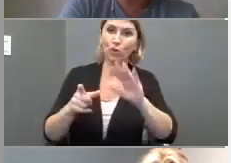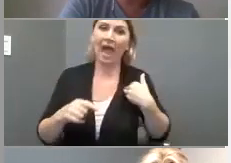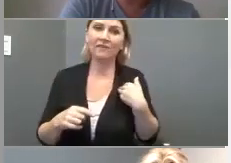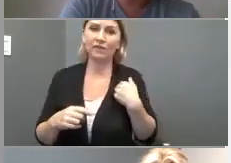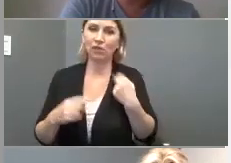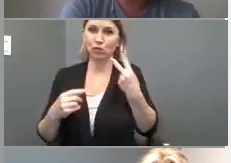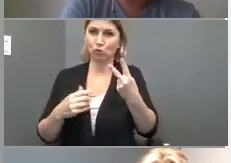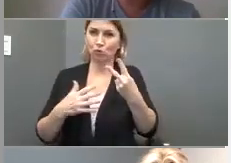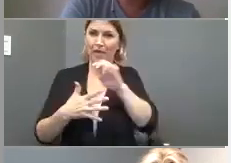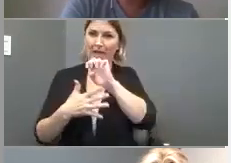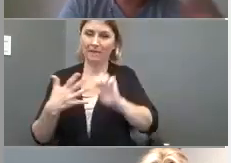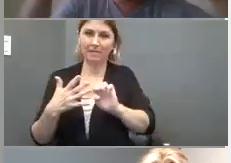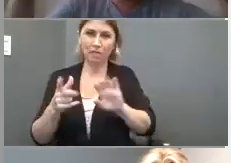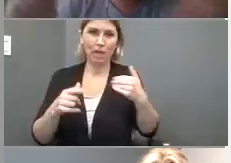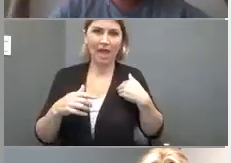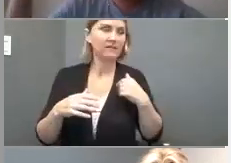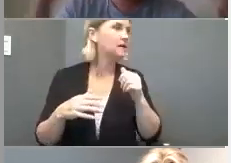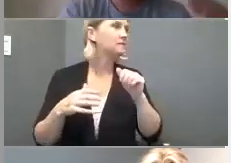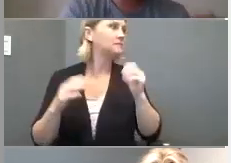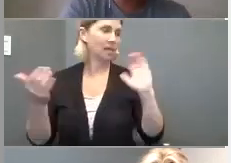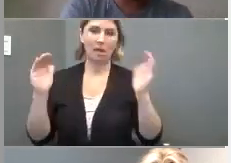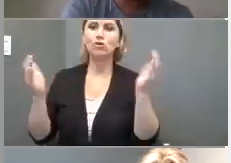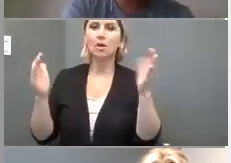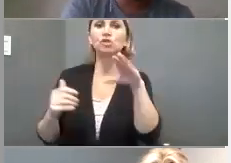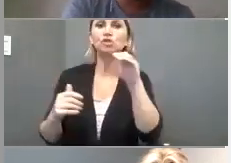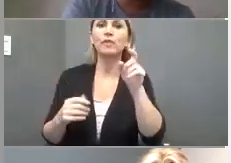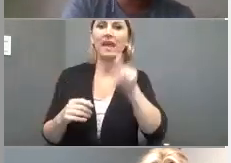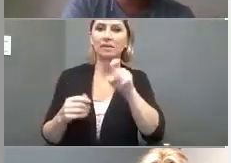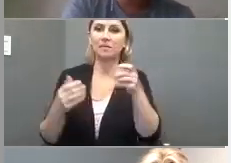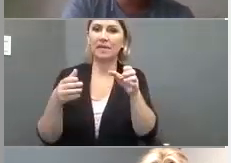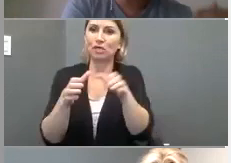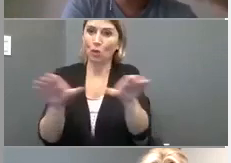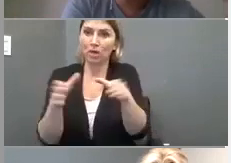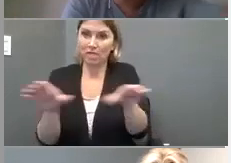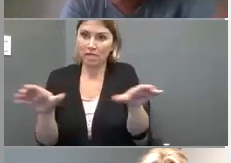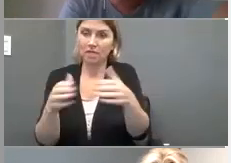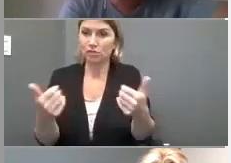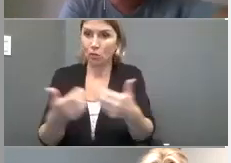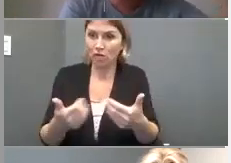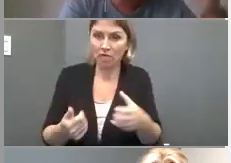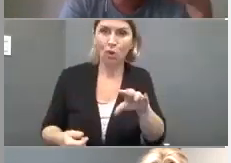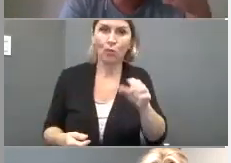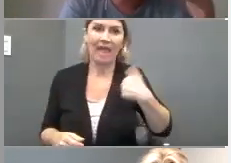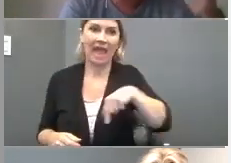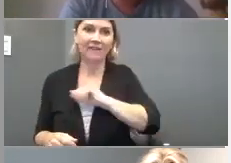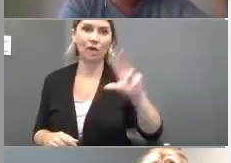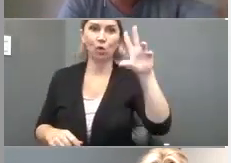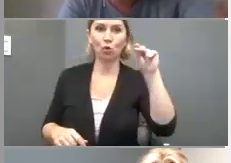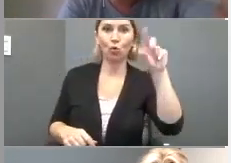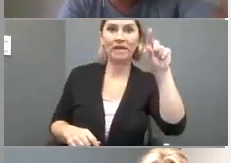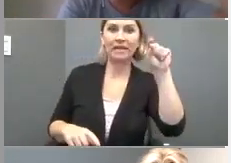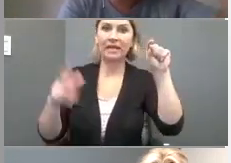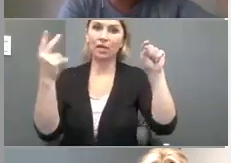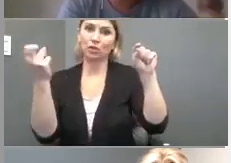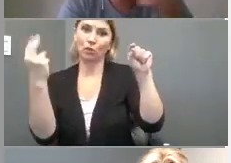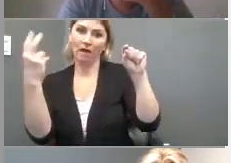your arrays or your sub-arrays are internally sorted. So we have this sorted procedure, that is 2, 7, 13, 20 is sorted, 1, 9, 11,